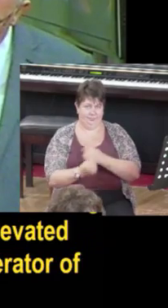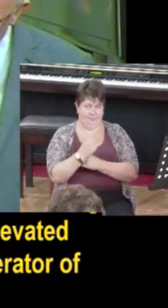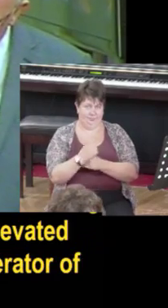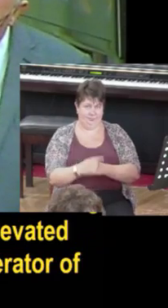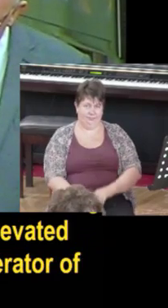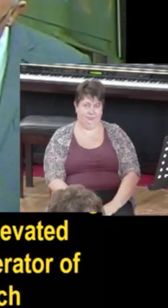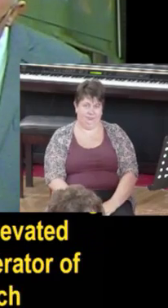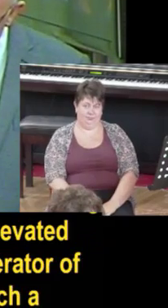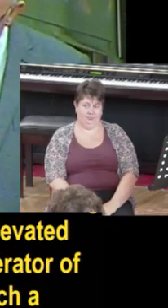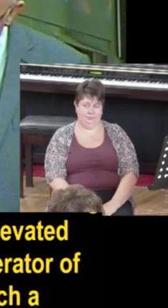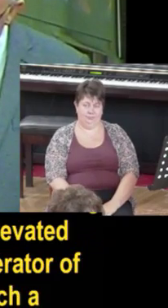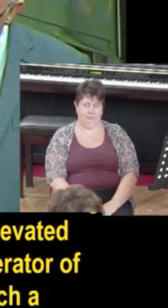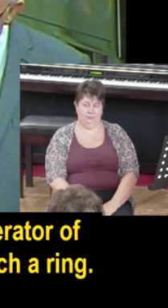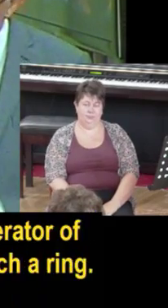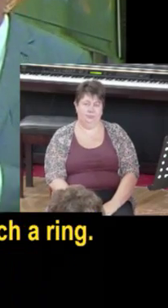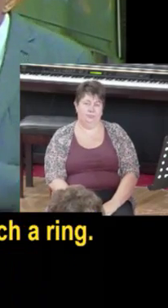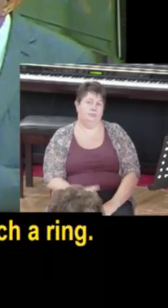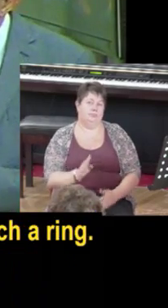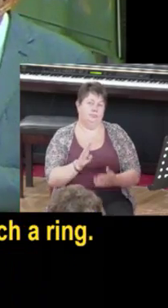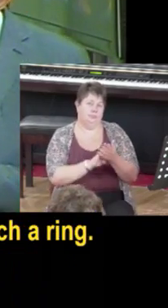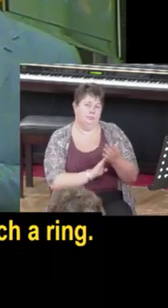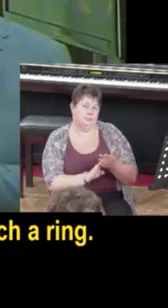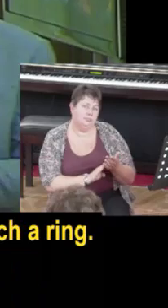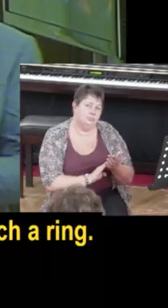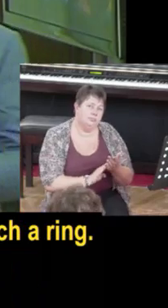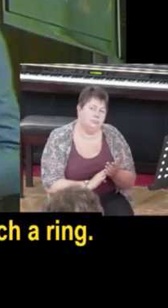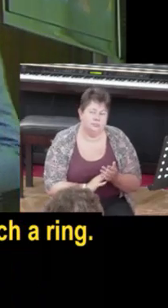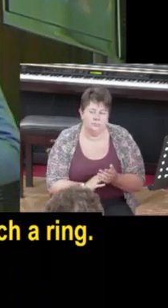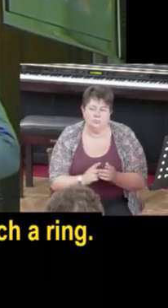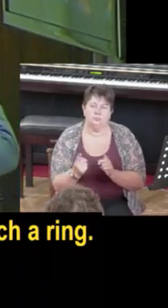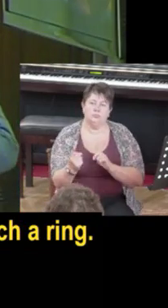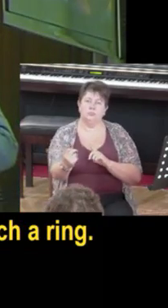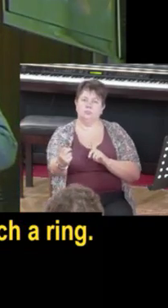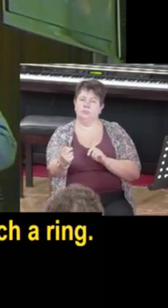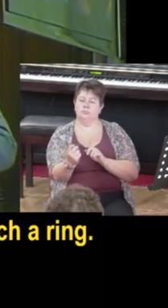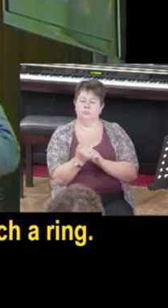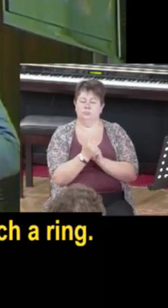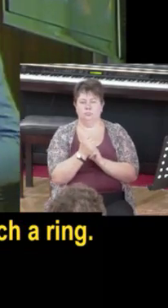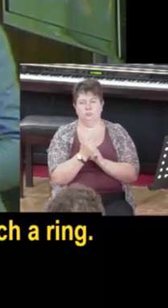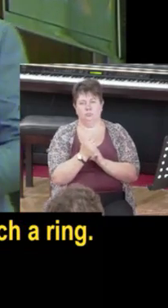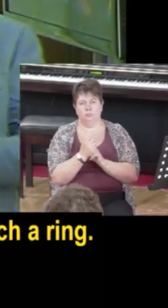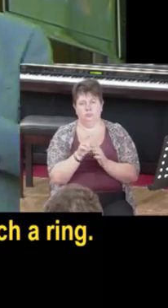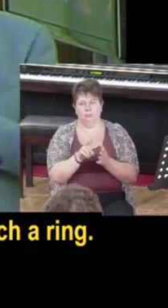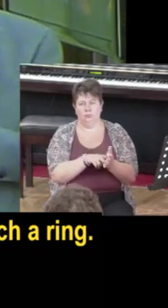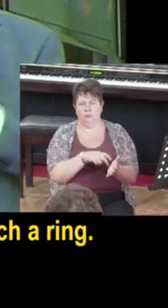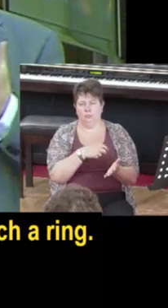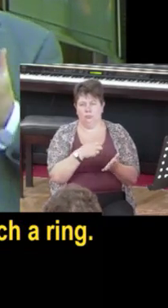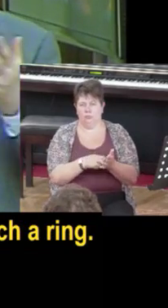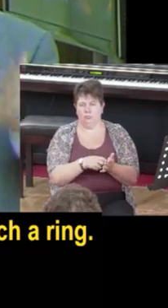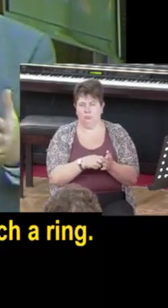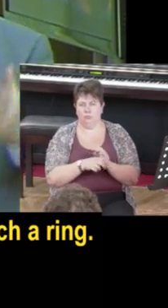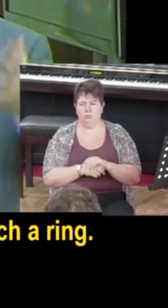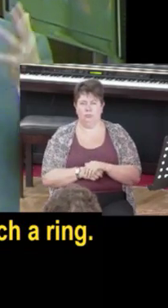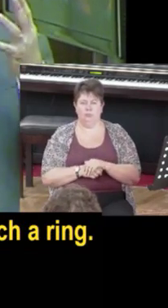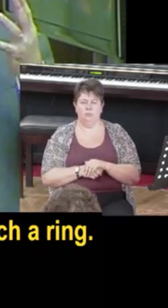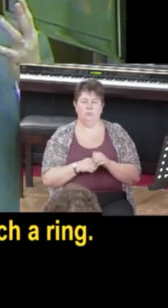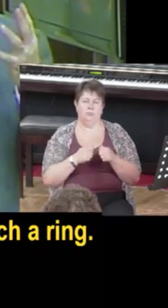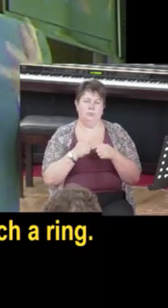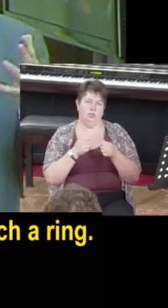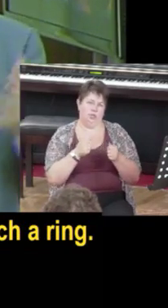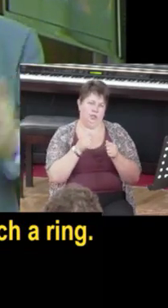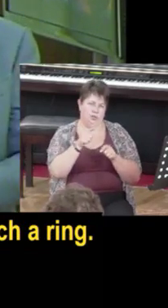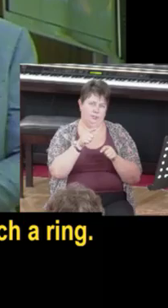But to come towards the person to kiss the ring, or just the hand for that matter, is to give that person